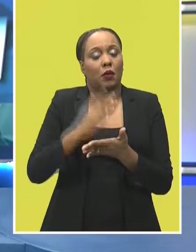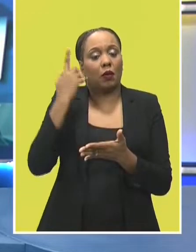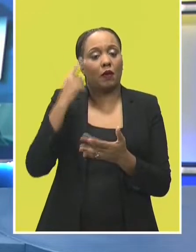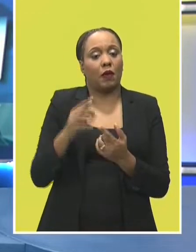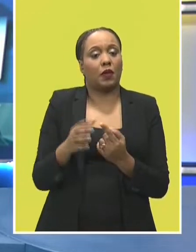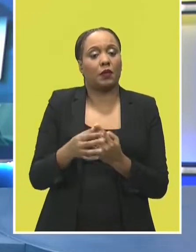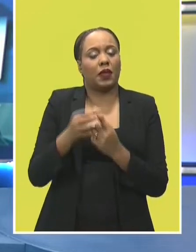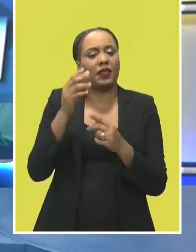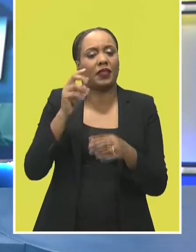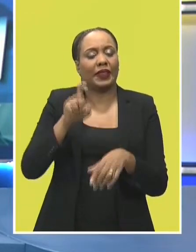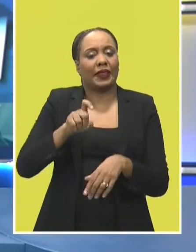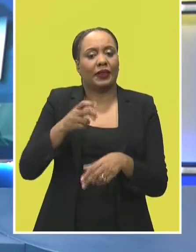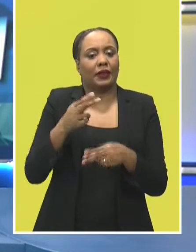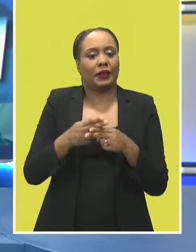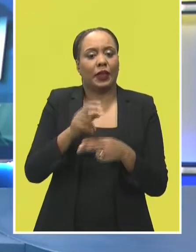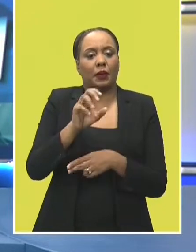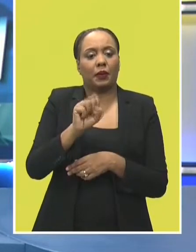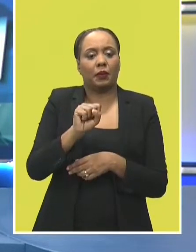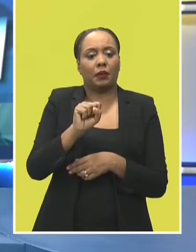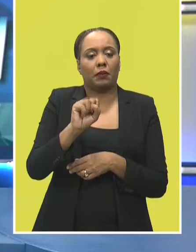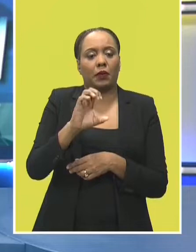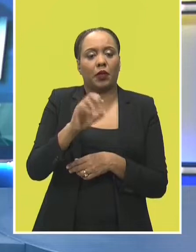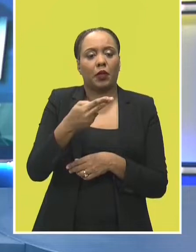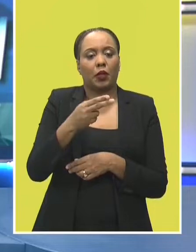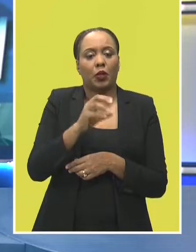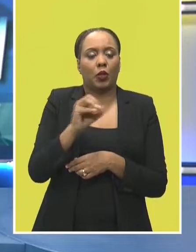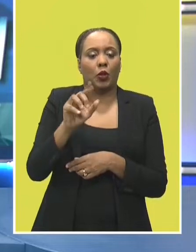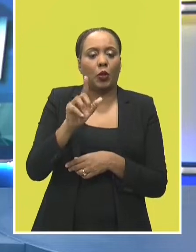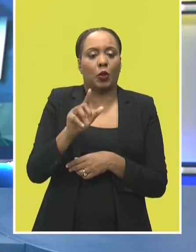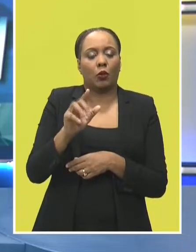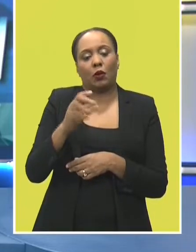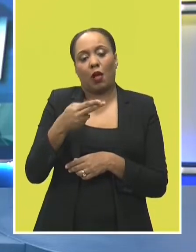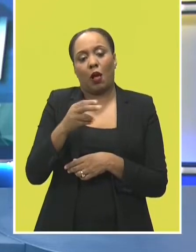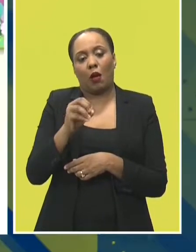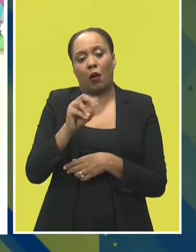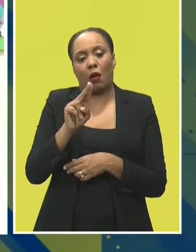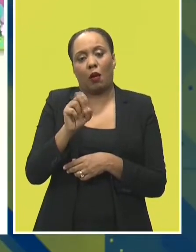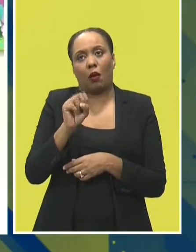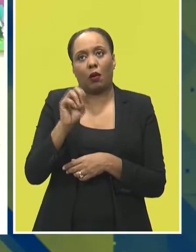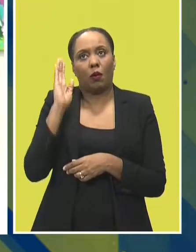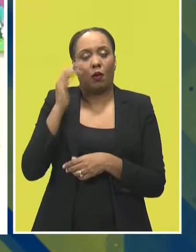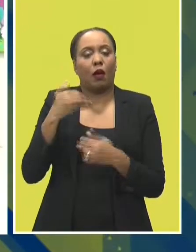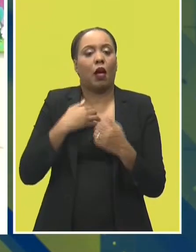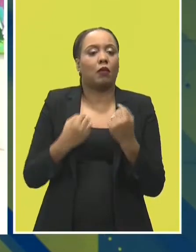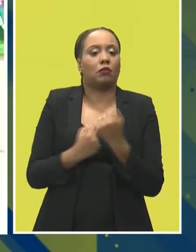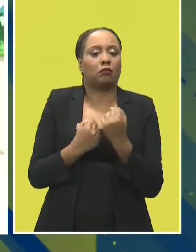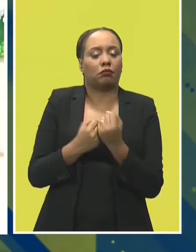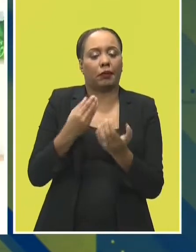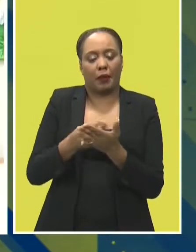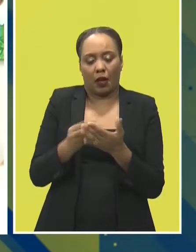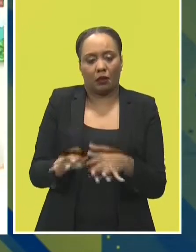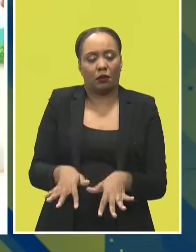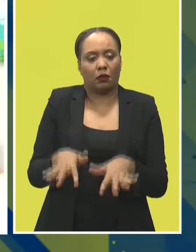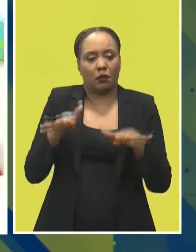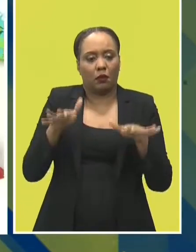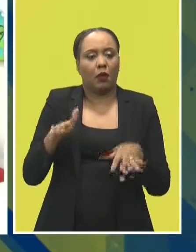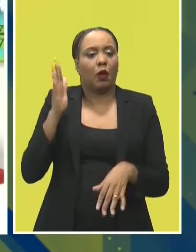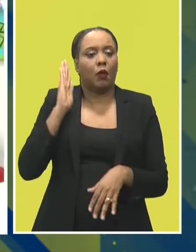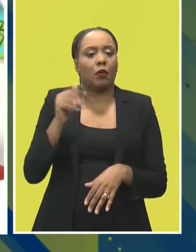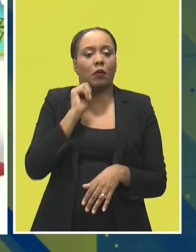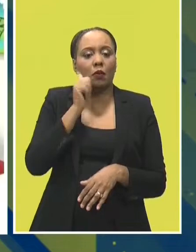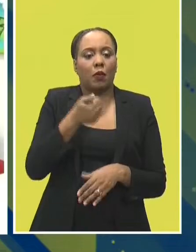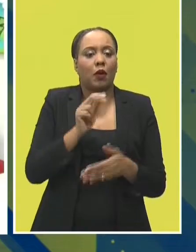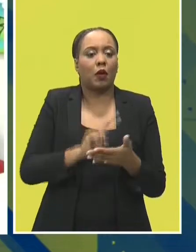Barbados stages a concert featuring an international tribute band. The show, which will be held tomorrow at the University of the West Indies